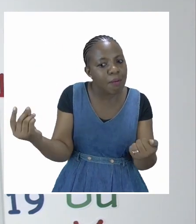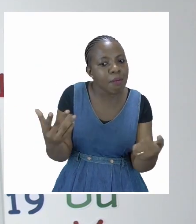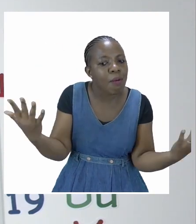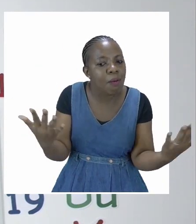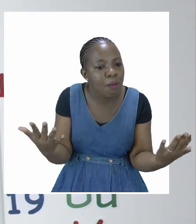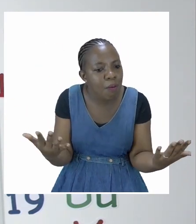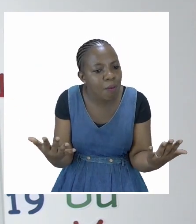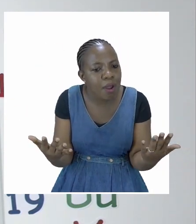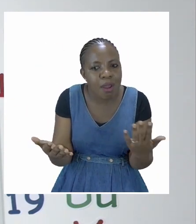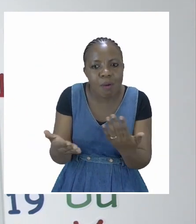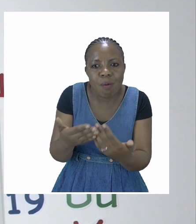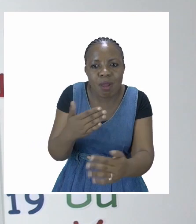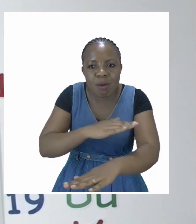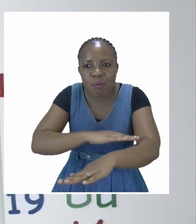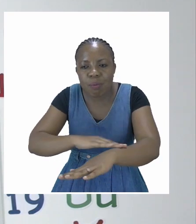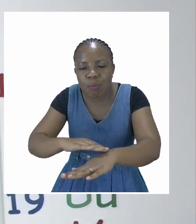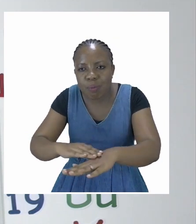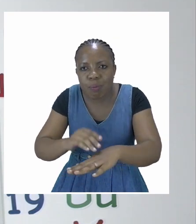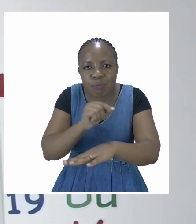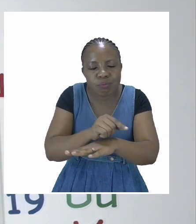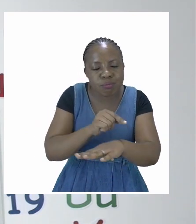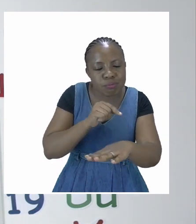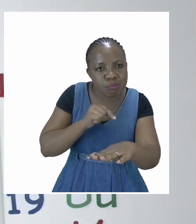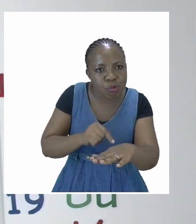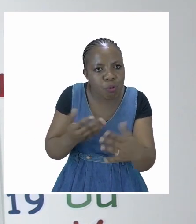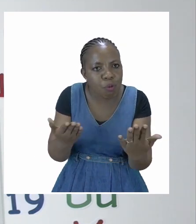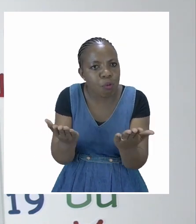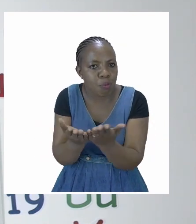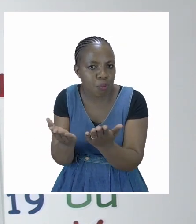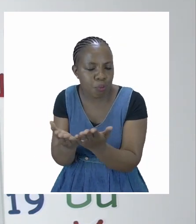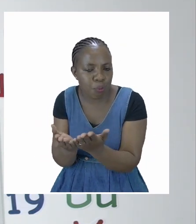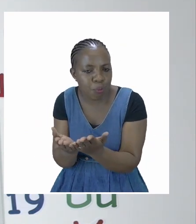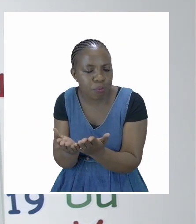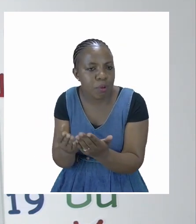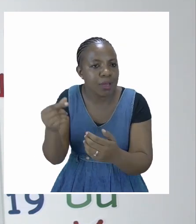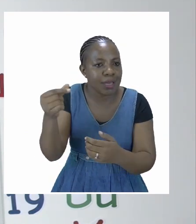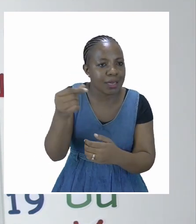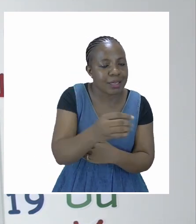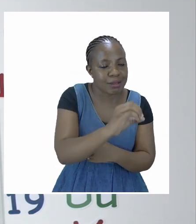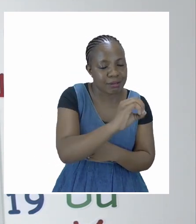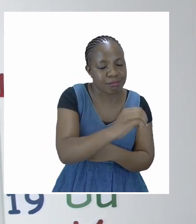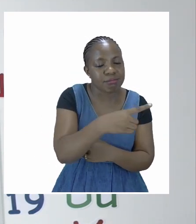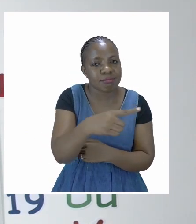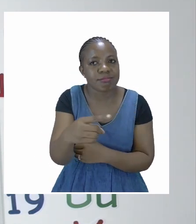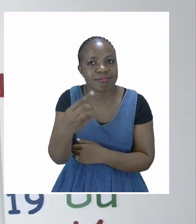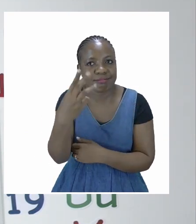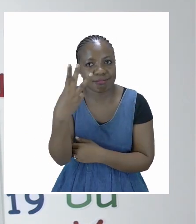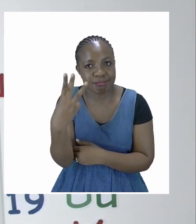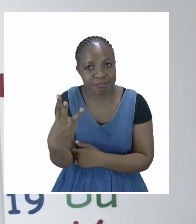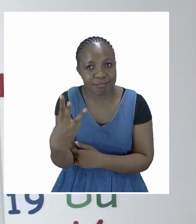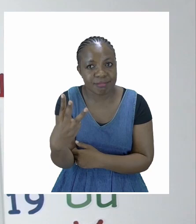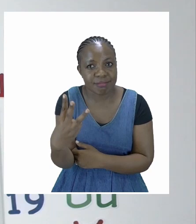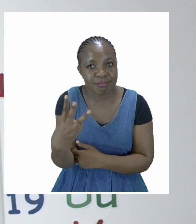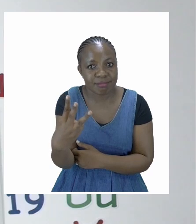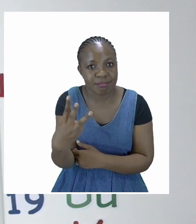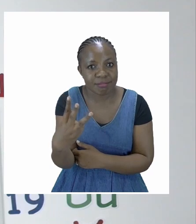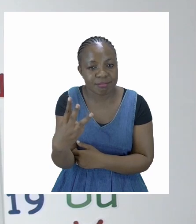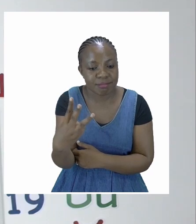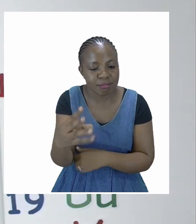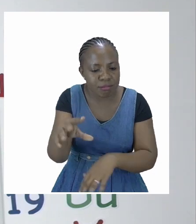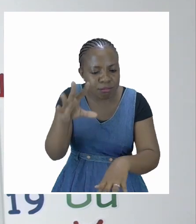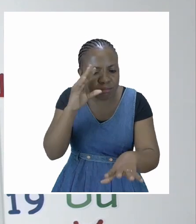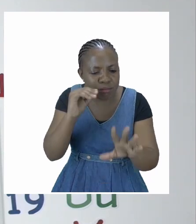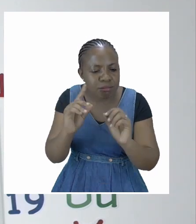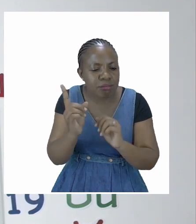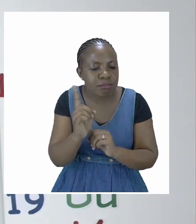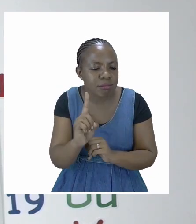to Thursday for pre-primary up until grade 3. The lessons are for listening